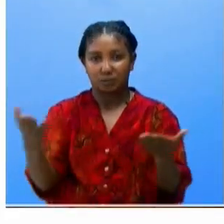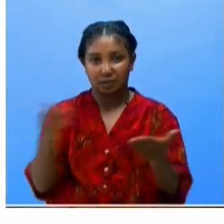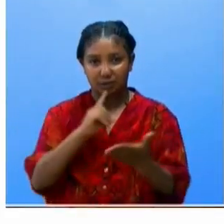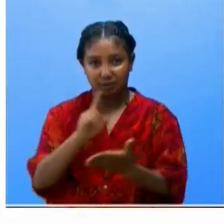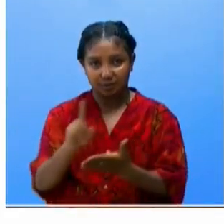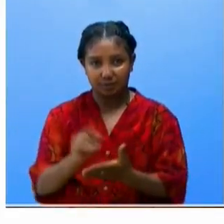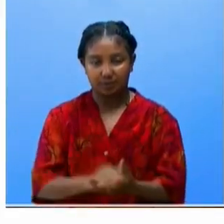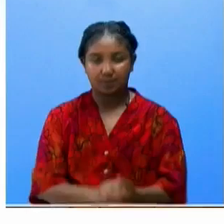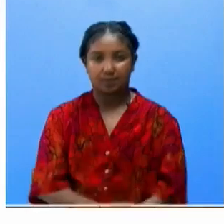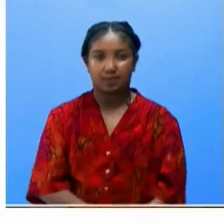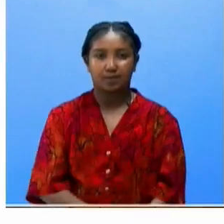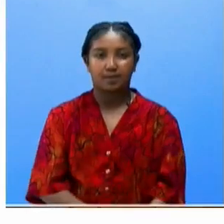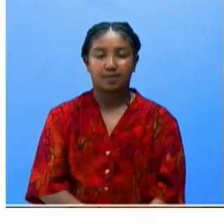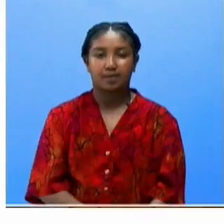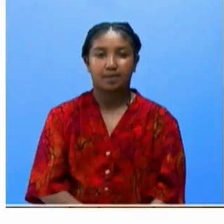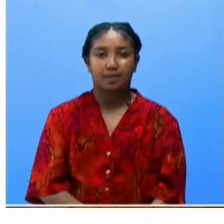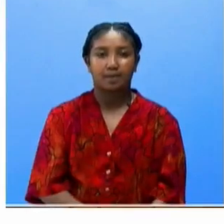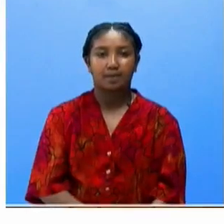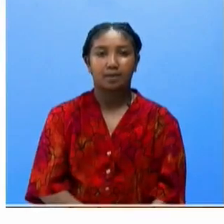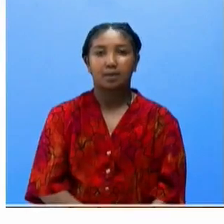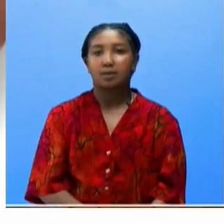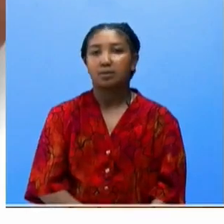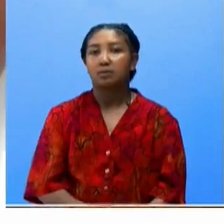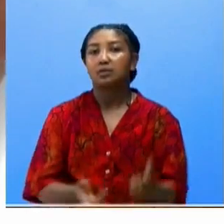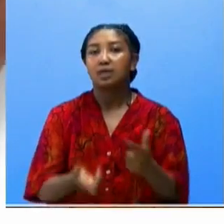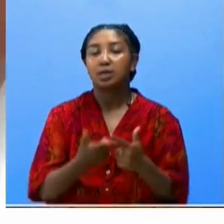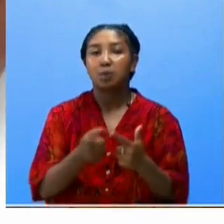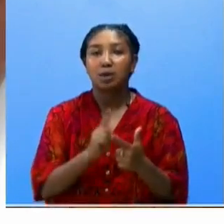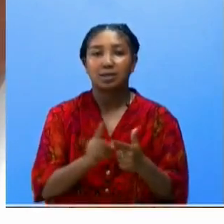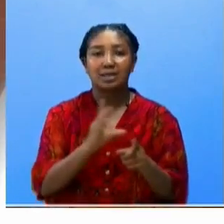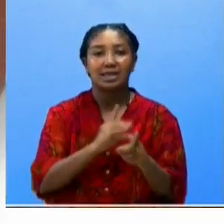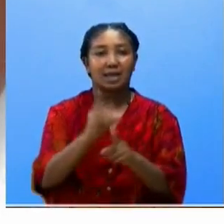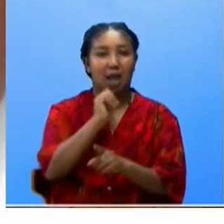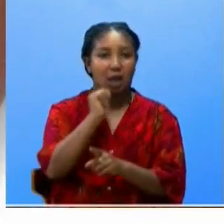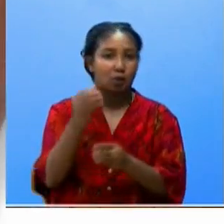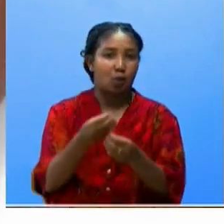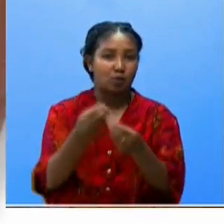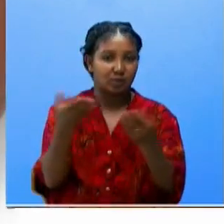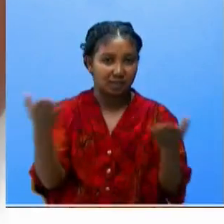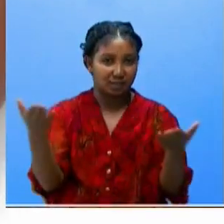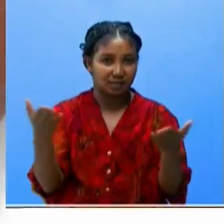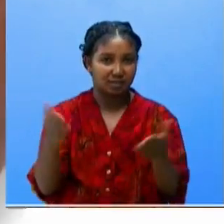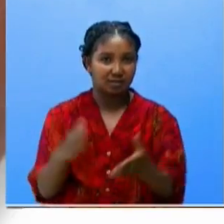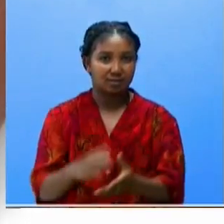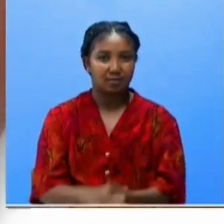object. What about this one is indirect?